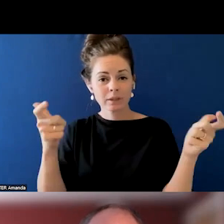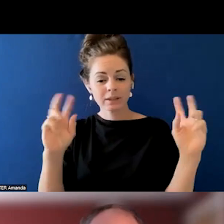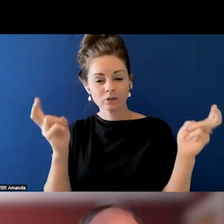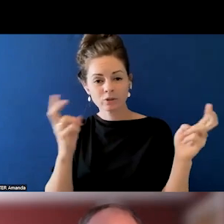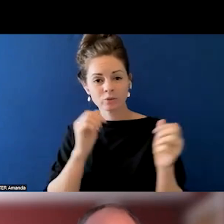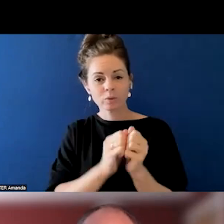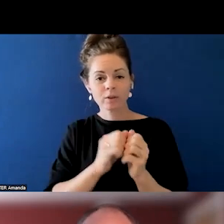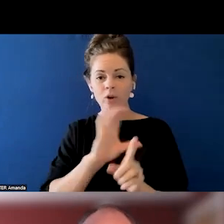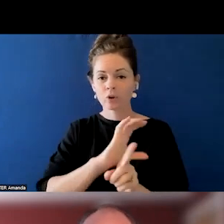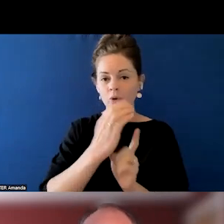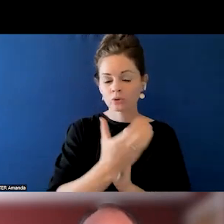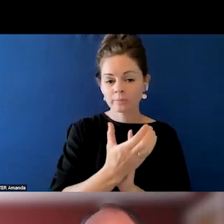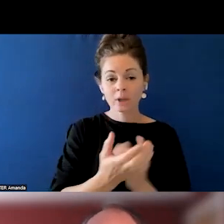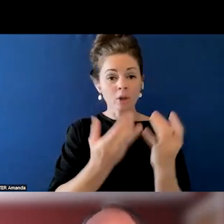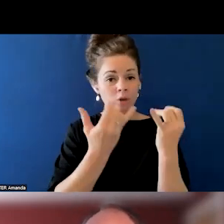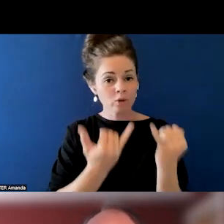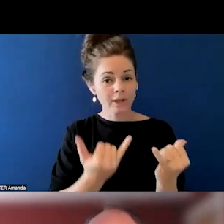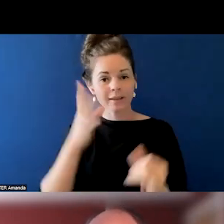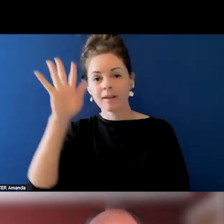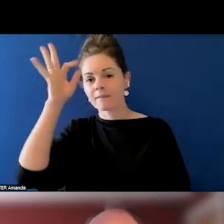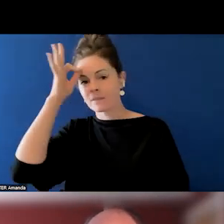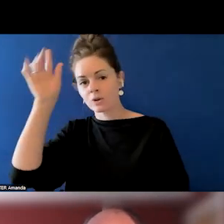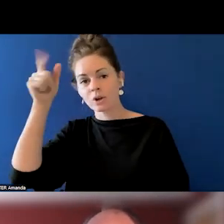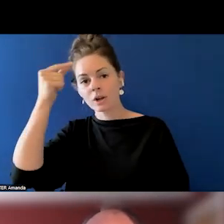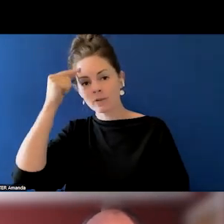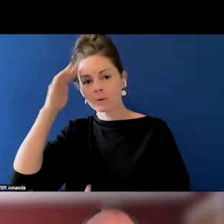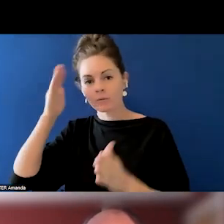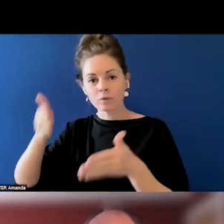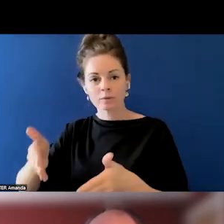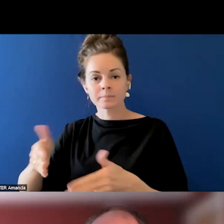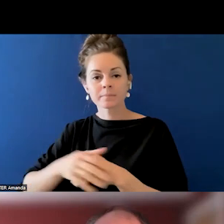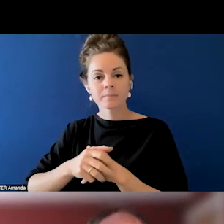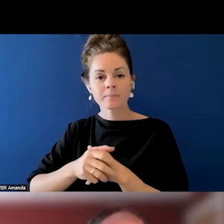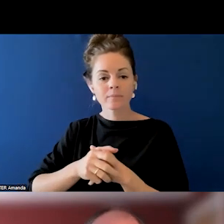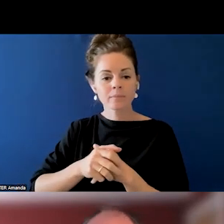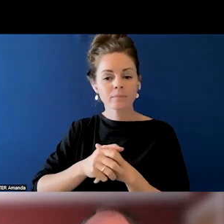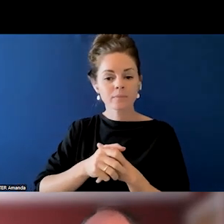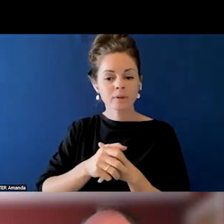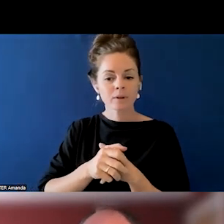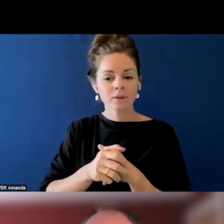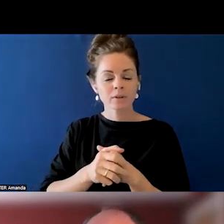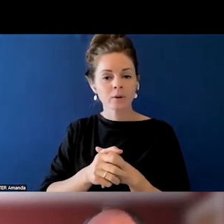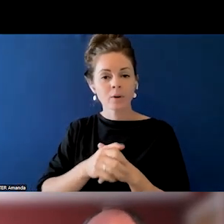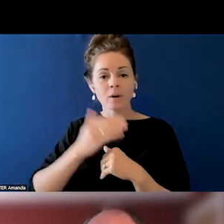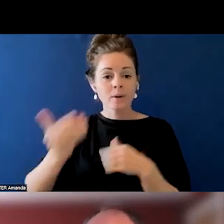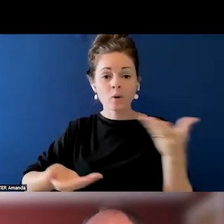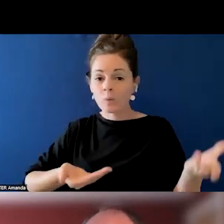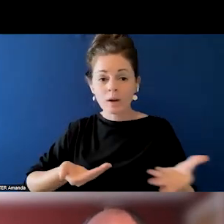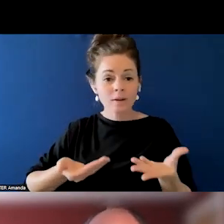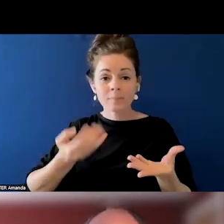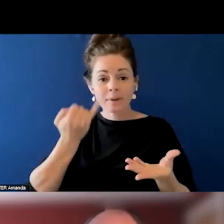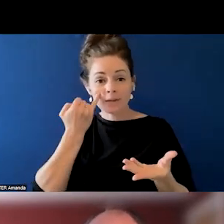culture. And as today, we're gonna be talking about the federal government. And so would absolutely welcome folks,